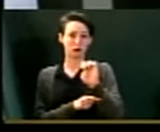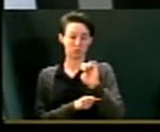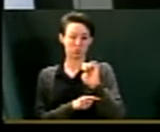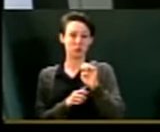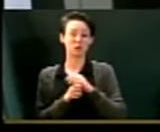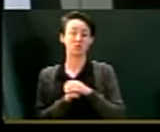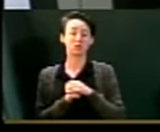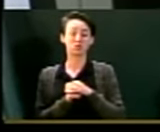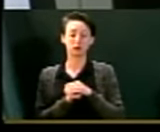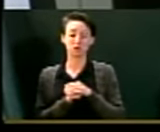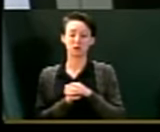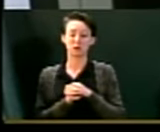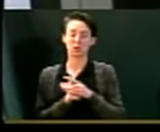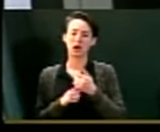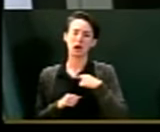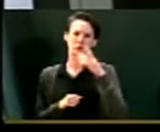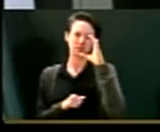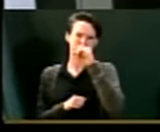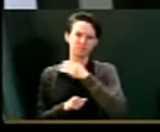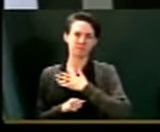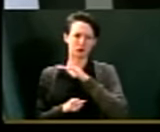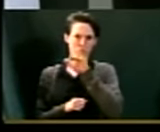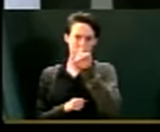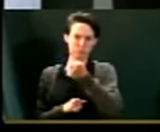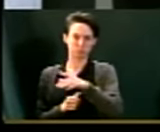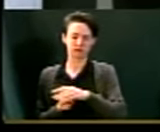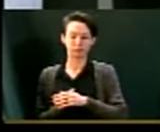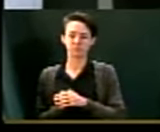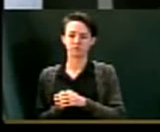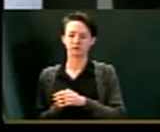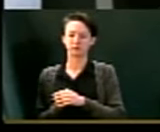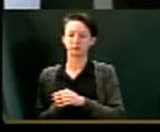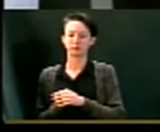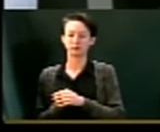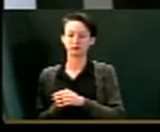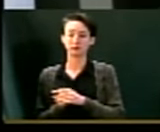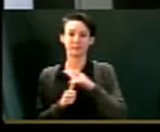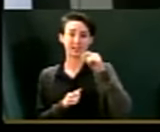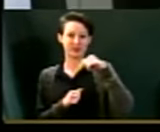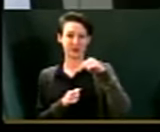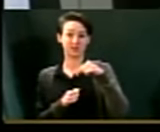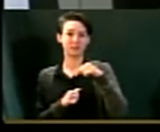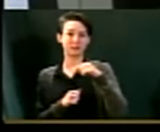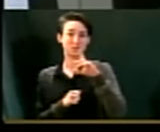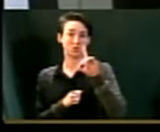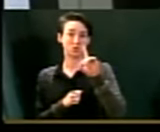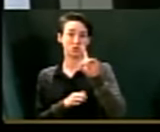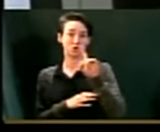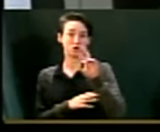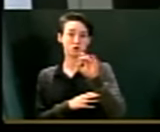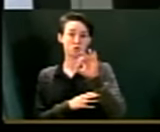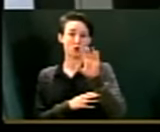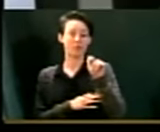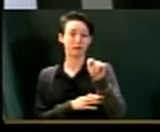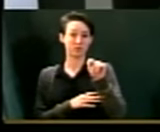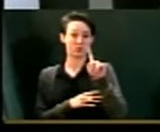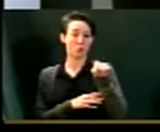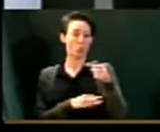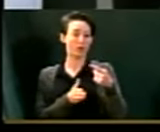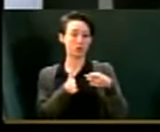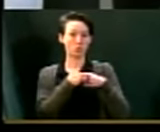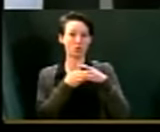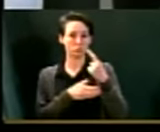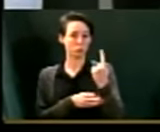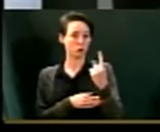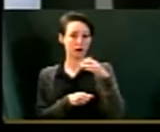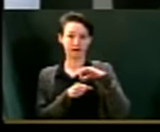time. I guess my question is, I guess since this is a draft, it only requires one